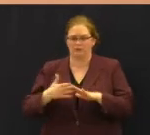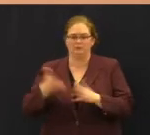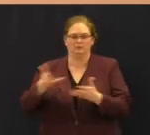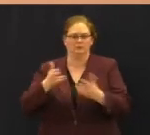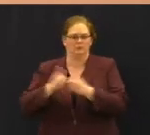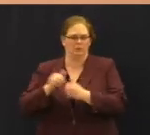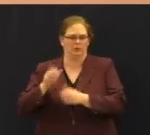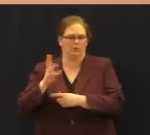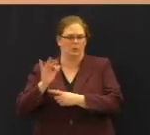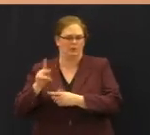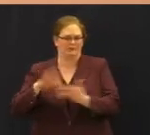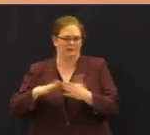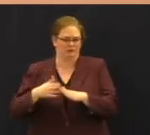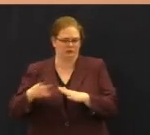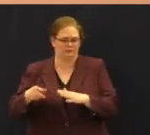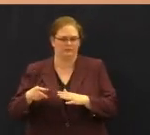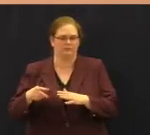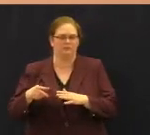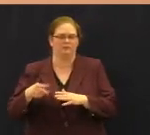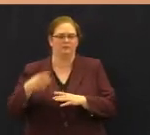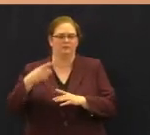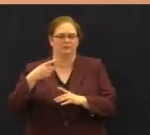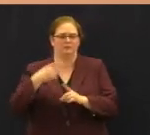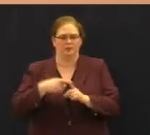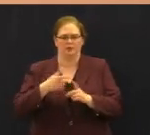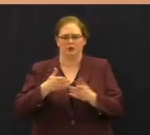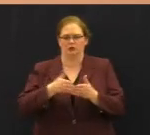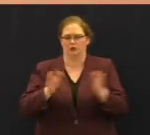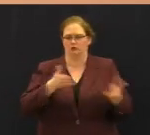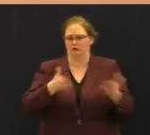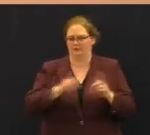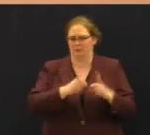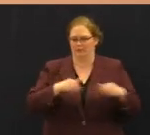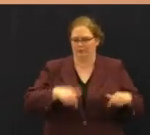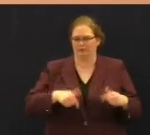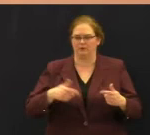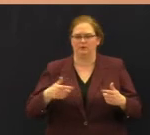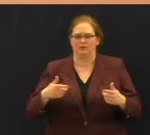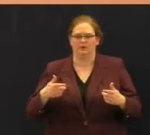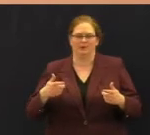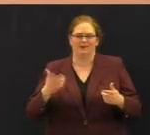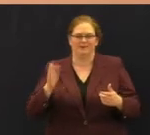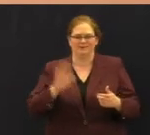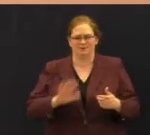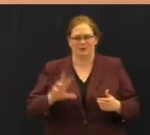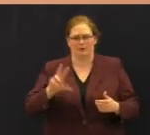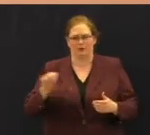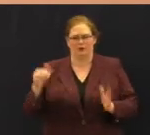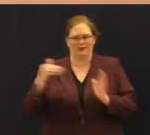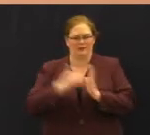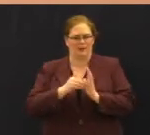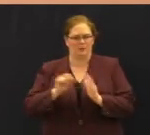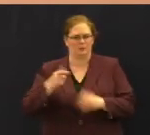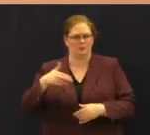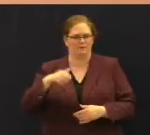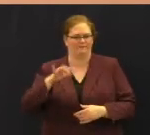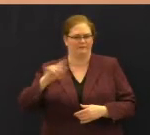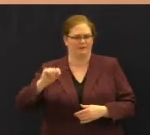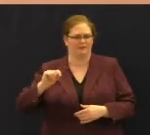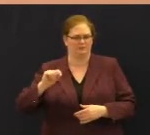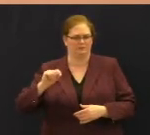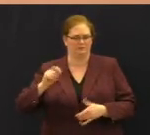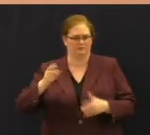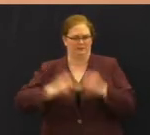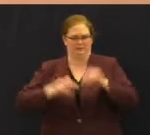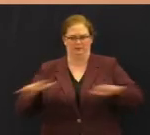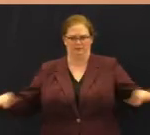Warwick Township along with our General Services Department. It is about 30,000 square feet of space.